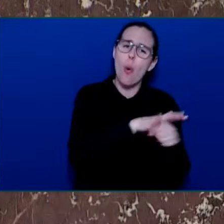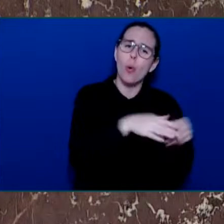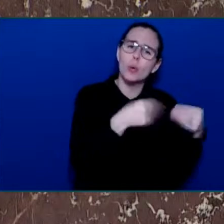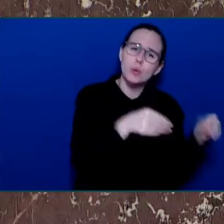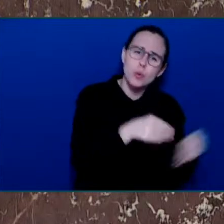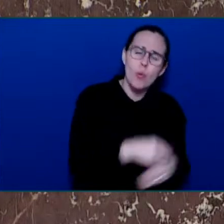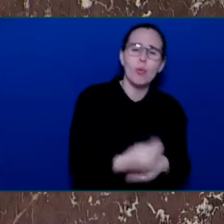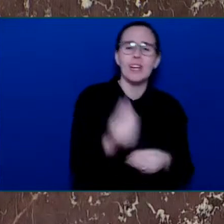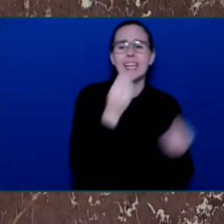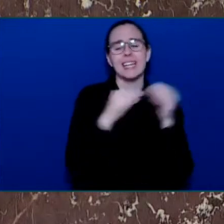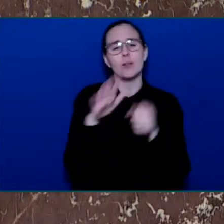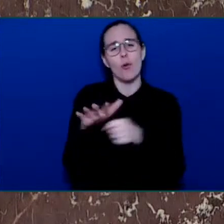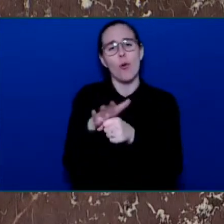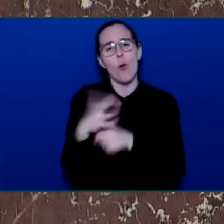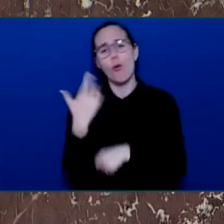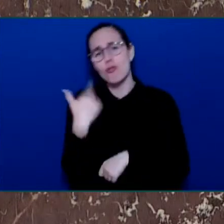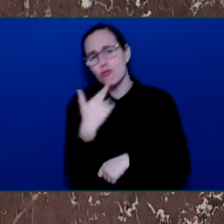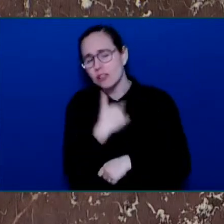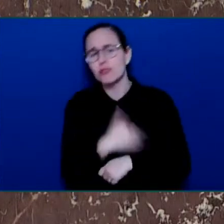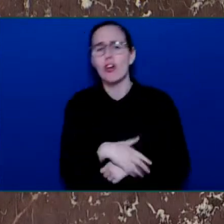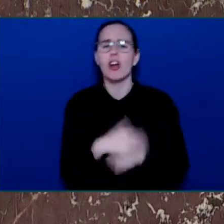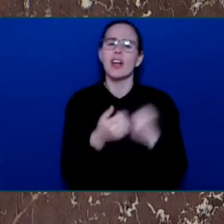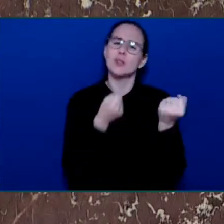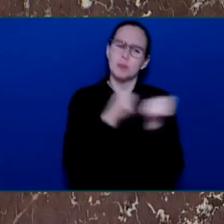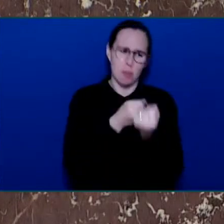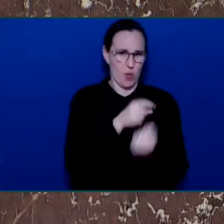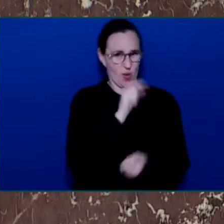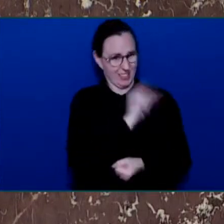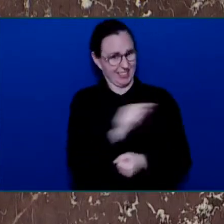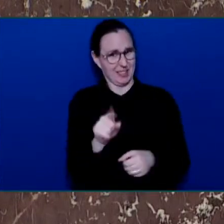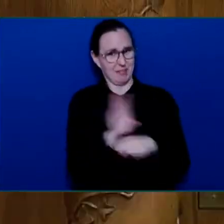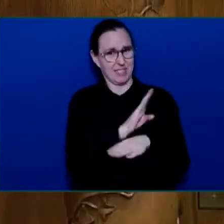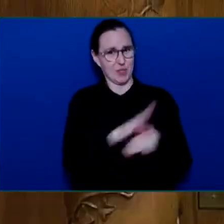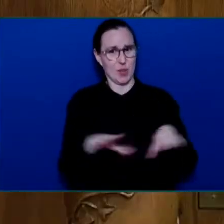communities vibrant and thriving. Thank you.